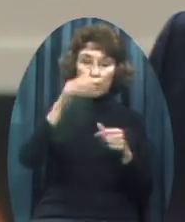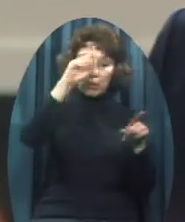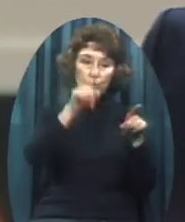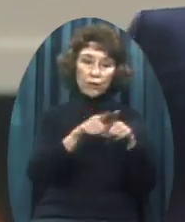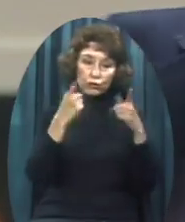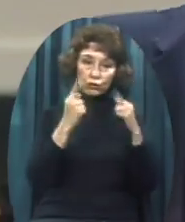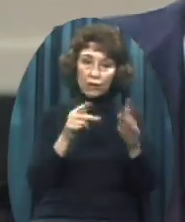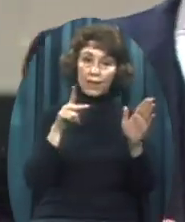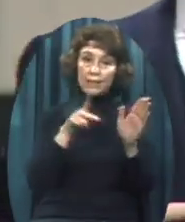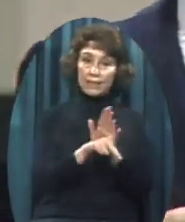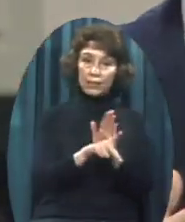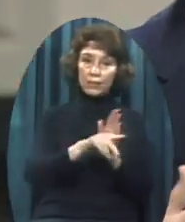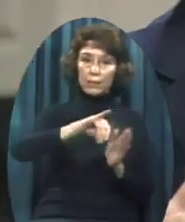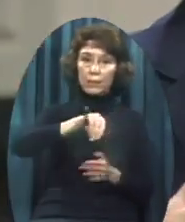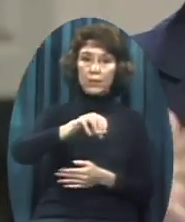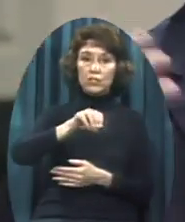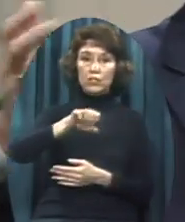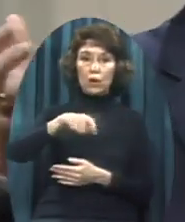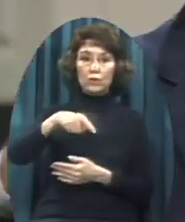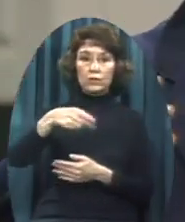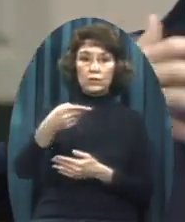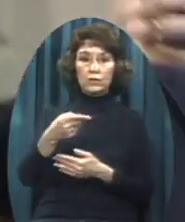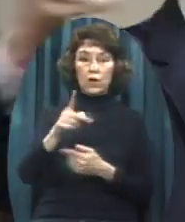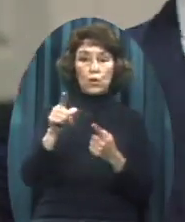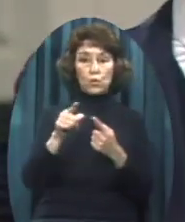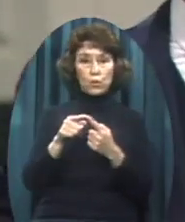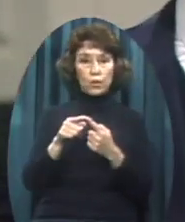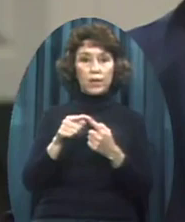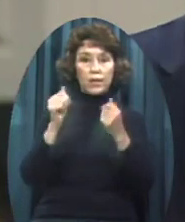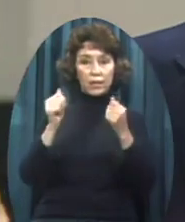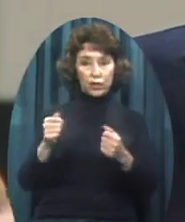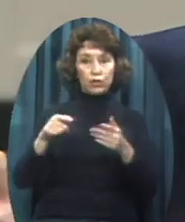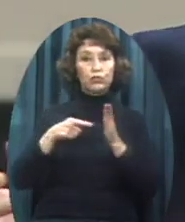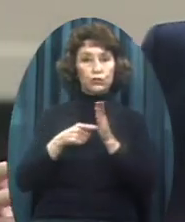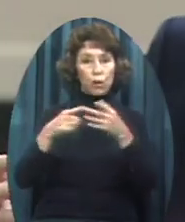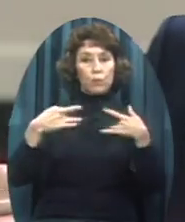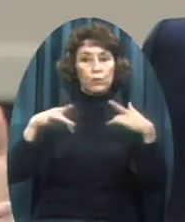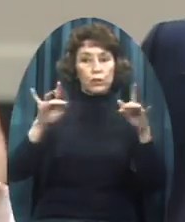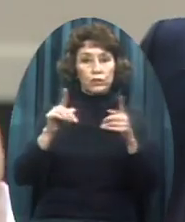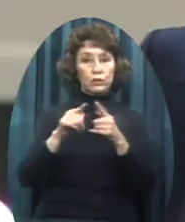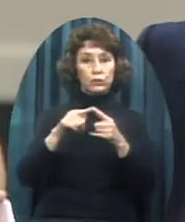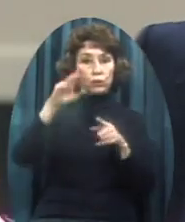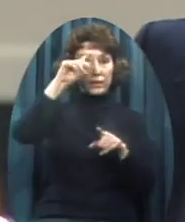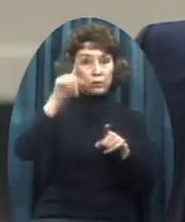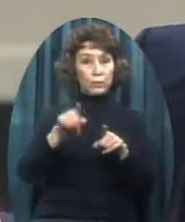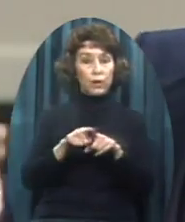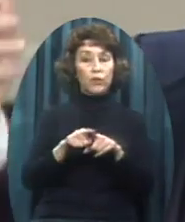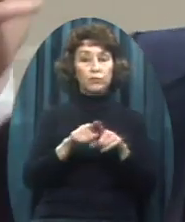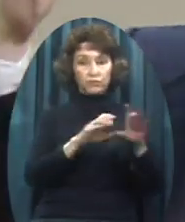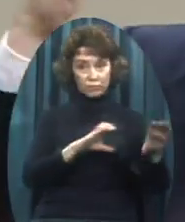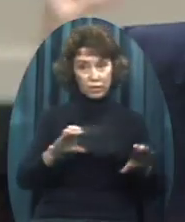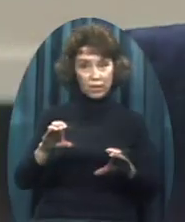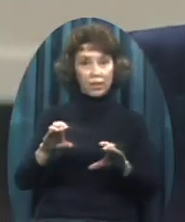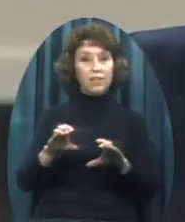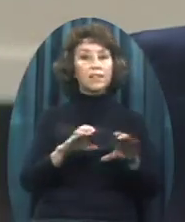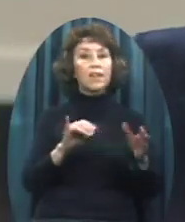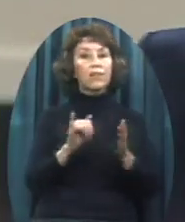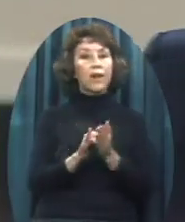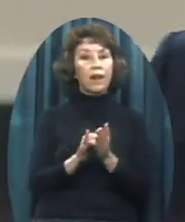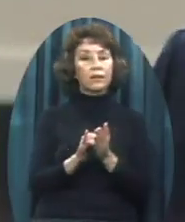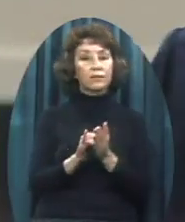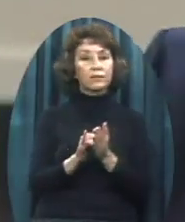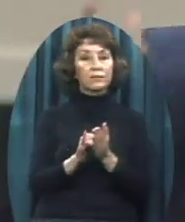once. Joseph, when he had a chance to show mercy, he did, and they were all so thankful, and Joseph said, hey,